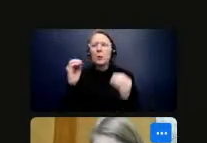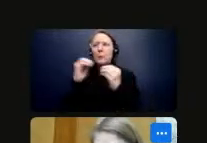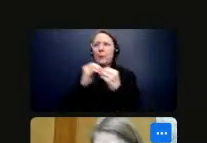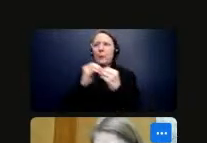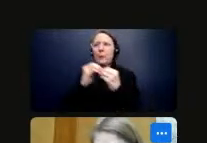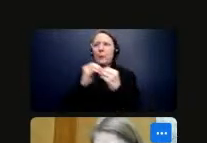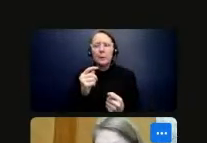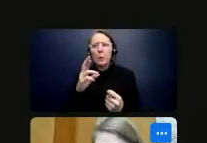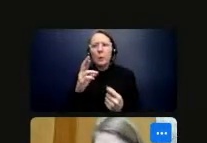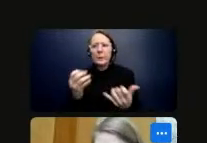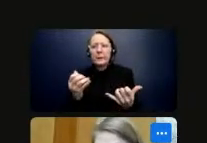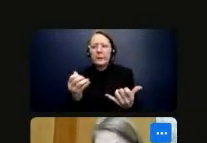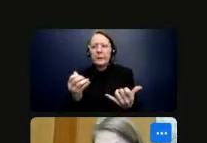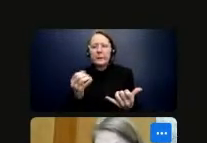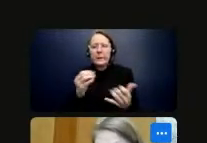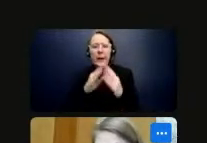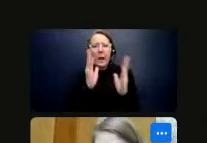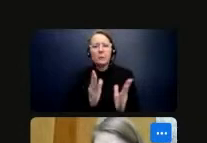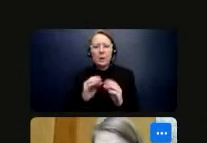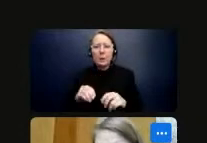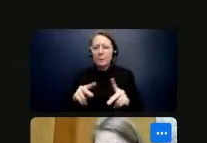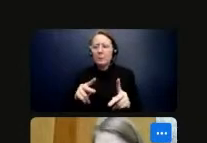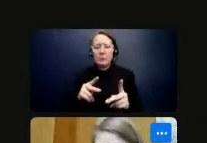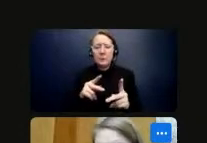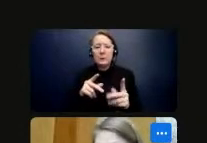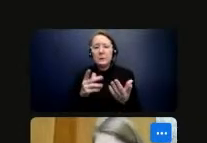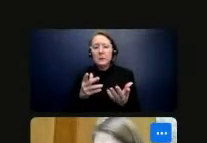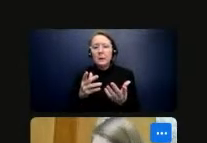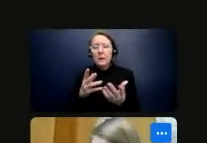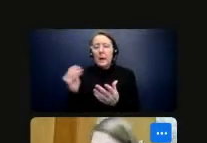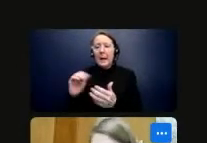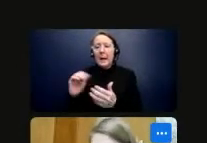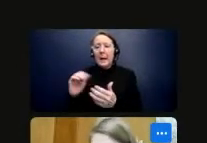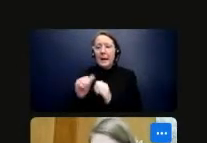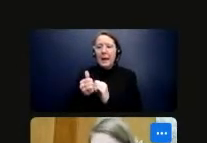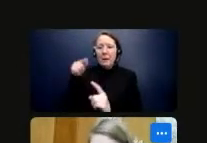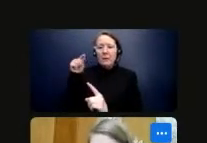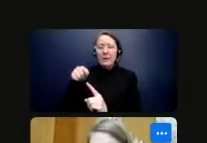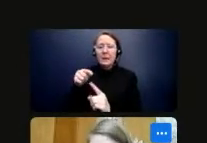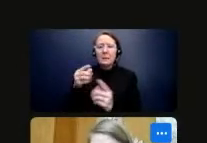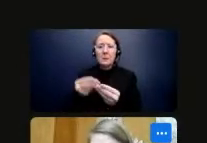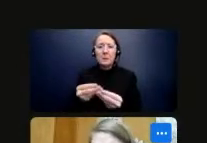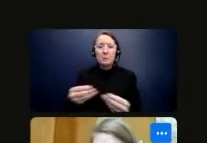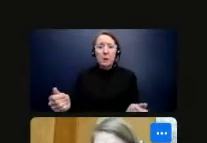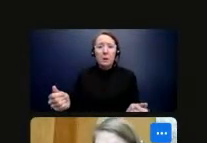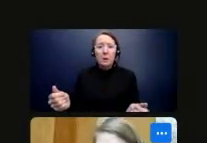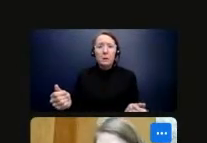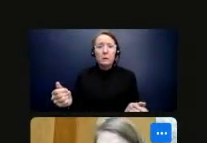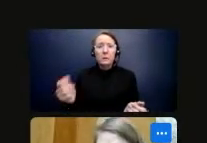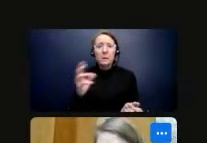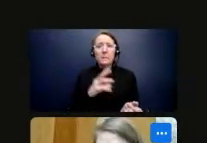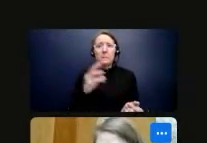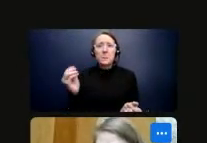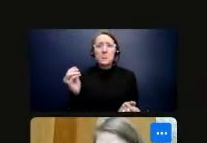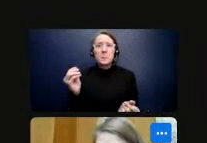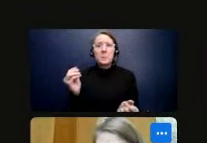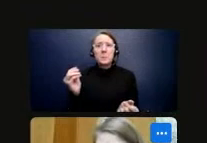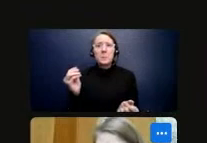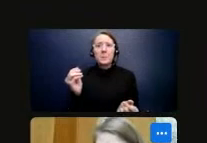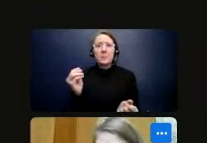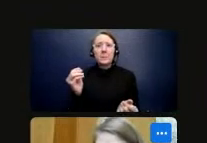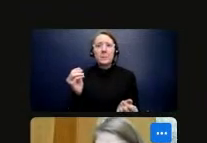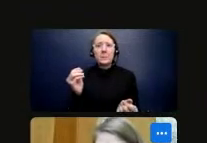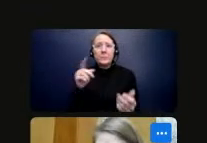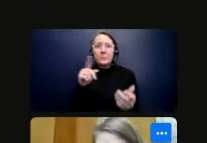or existing housing opportunities, and how that's being resolved, and looking into